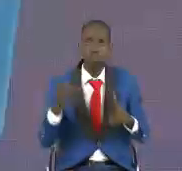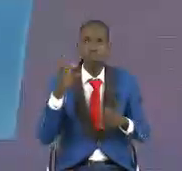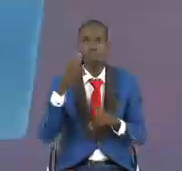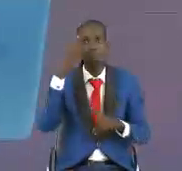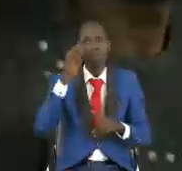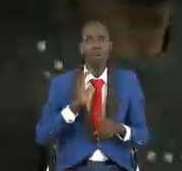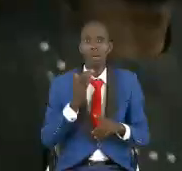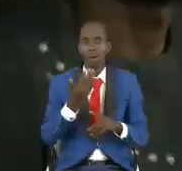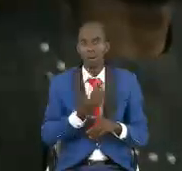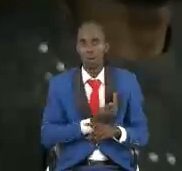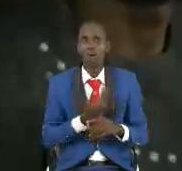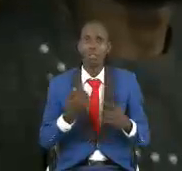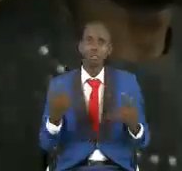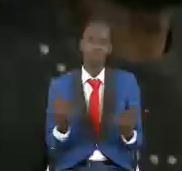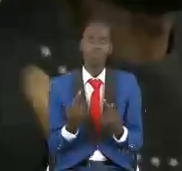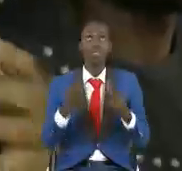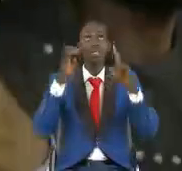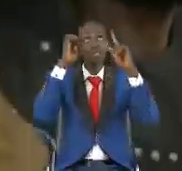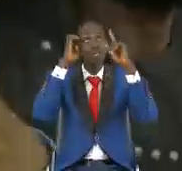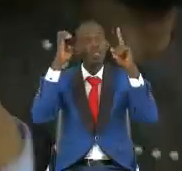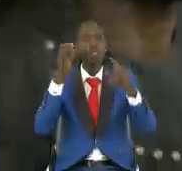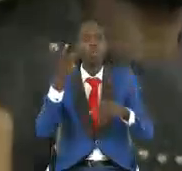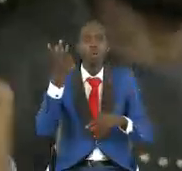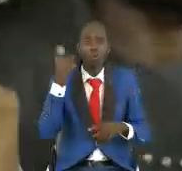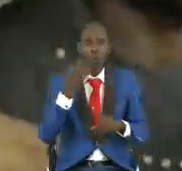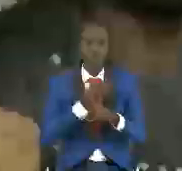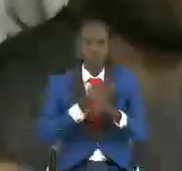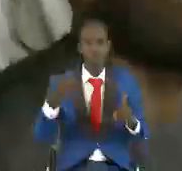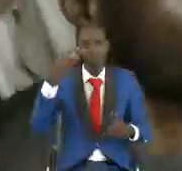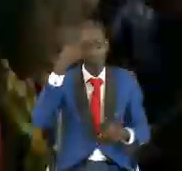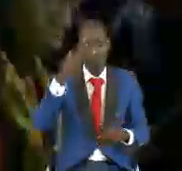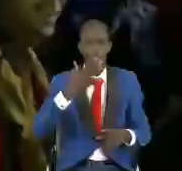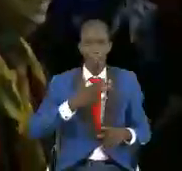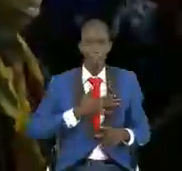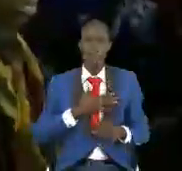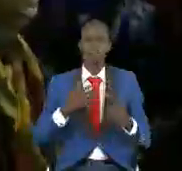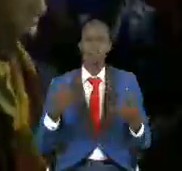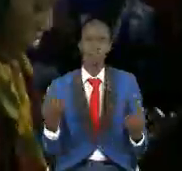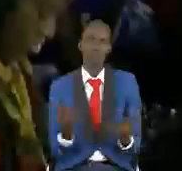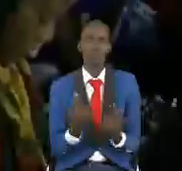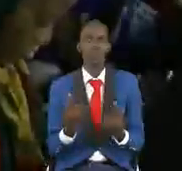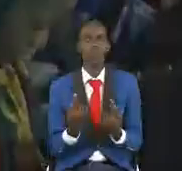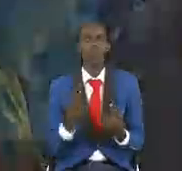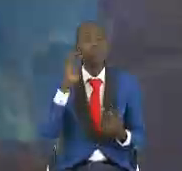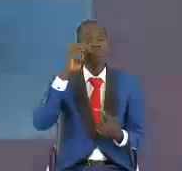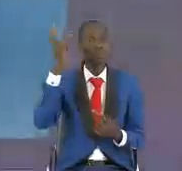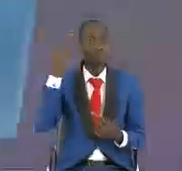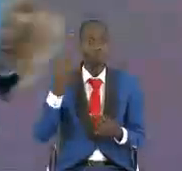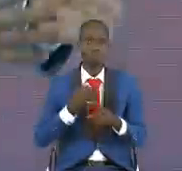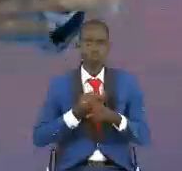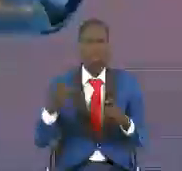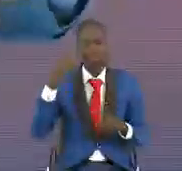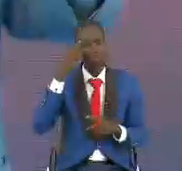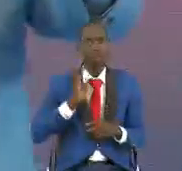it personal. He was wounded for my transgression. He was bruised for our